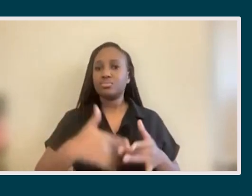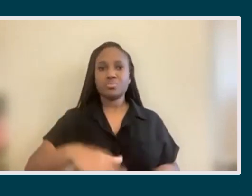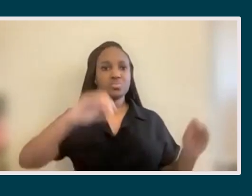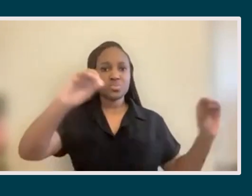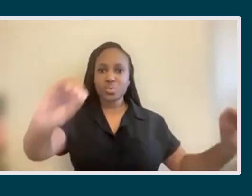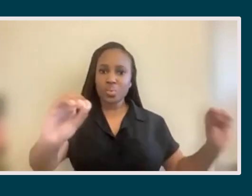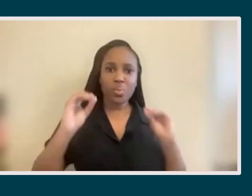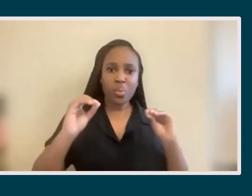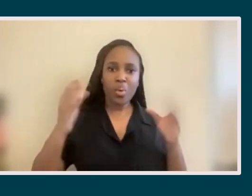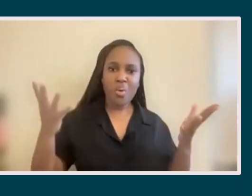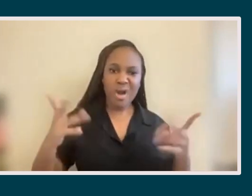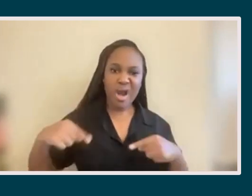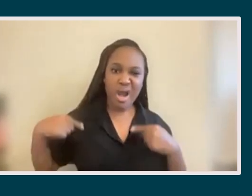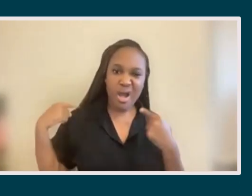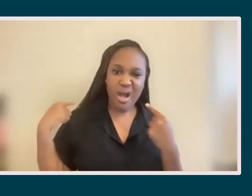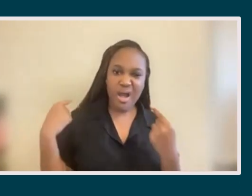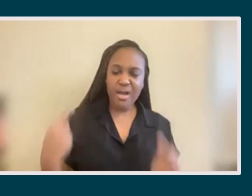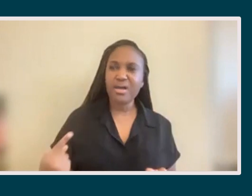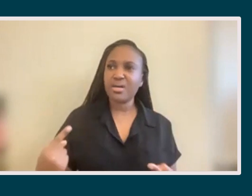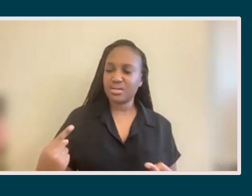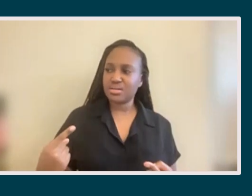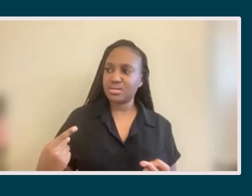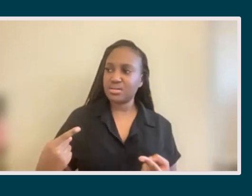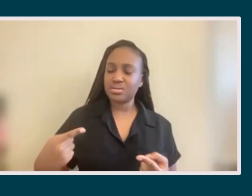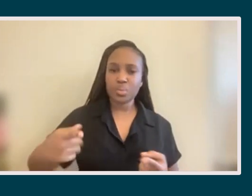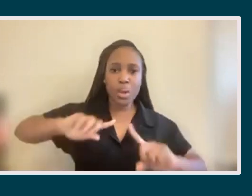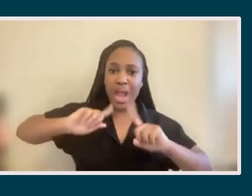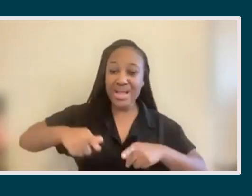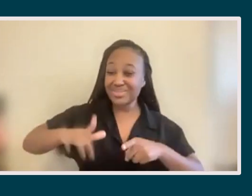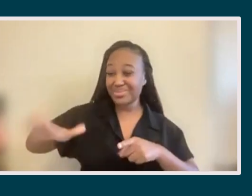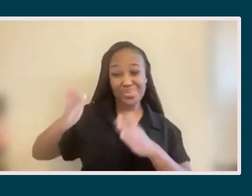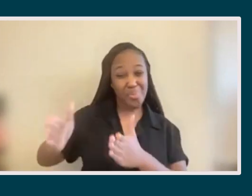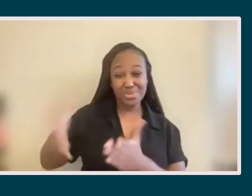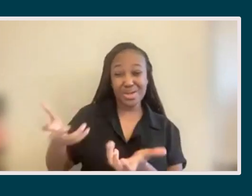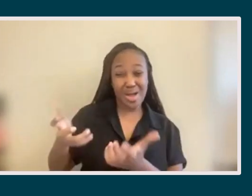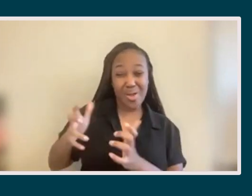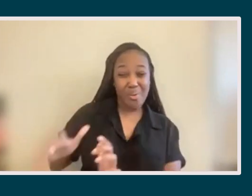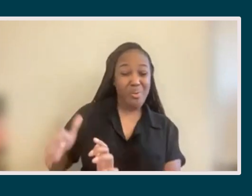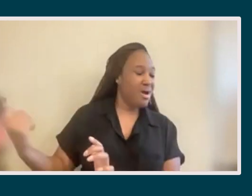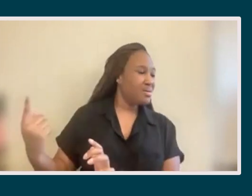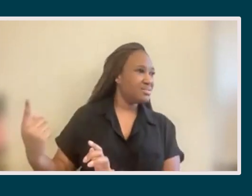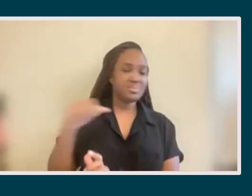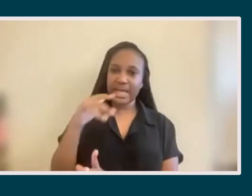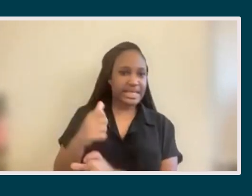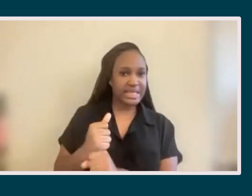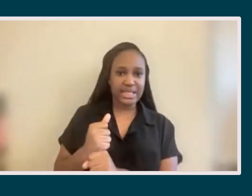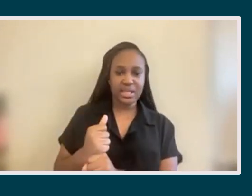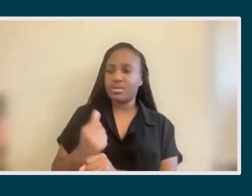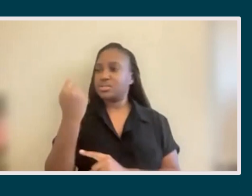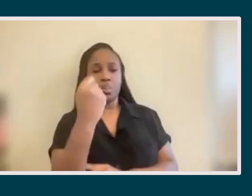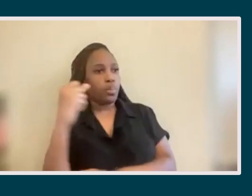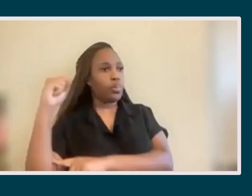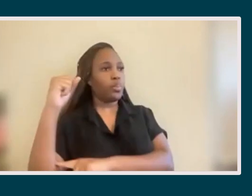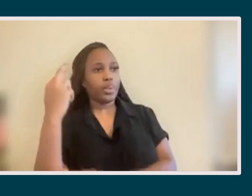is, this person is not giving me something that I want, or this movement, this party,